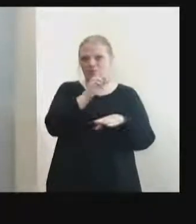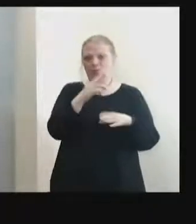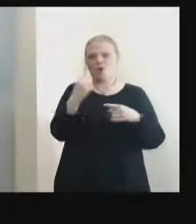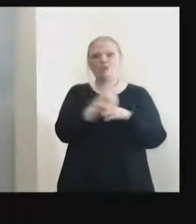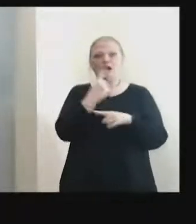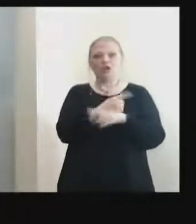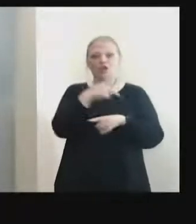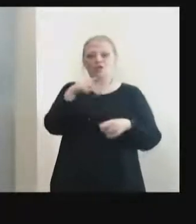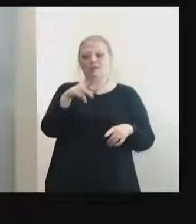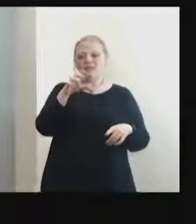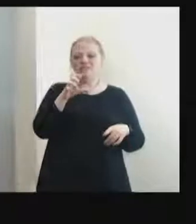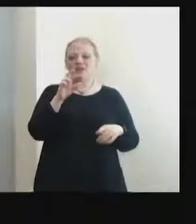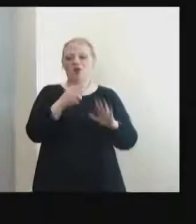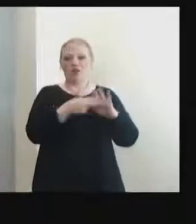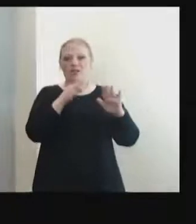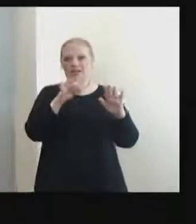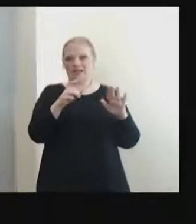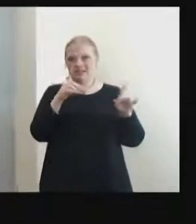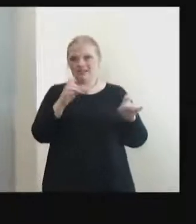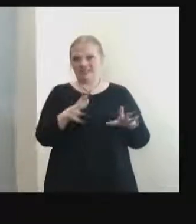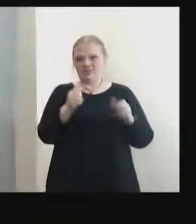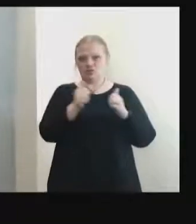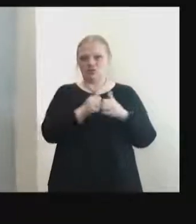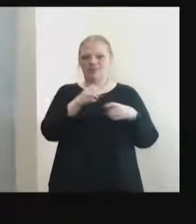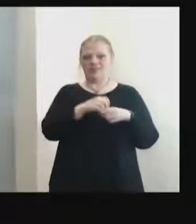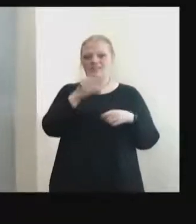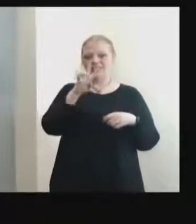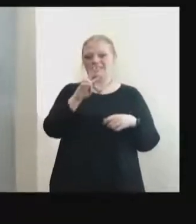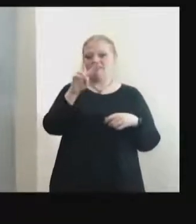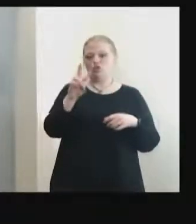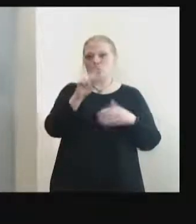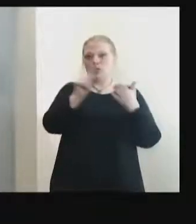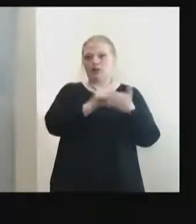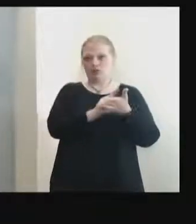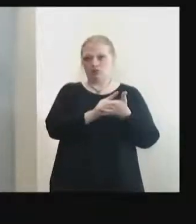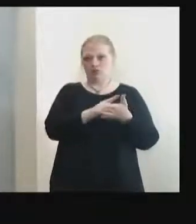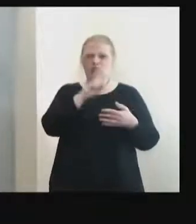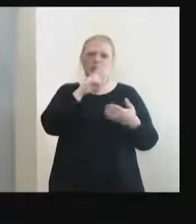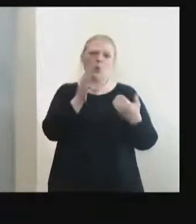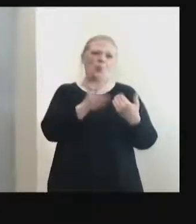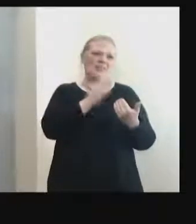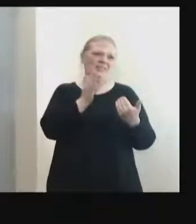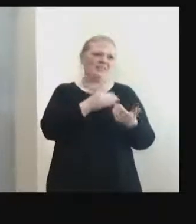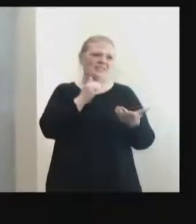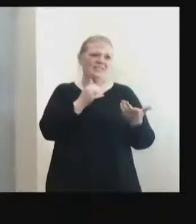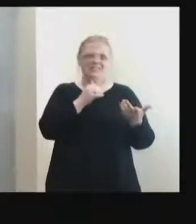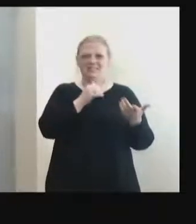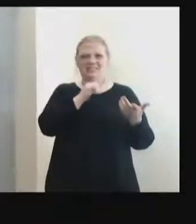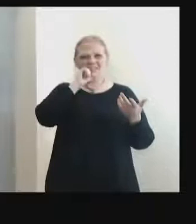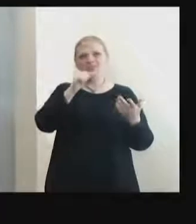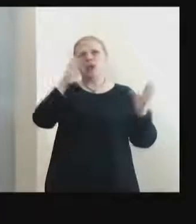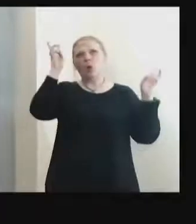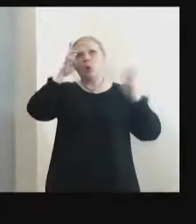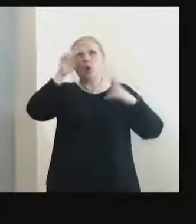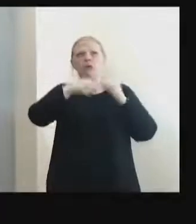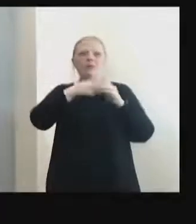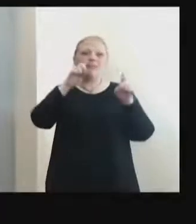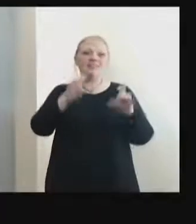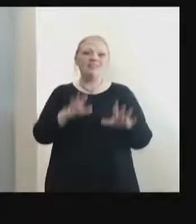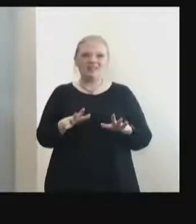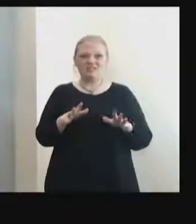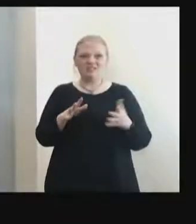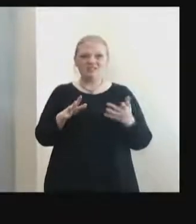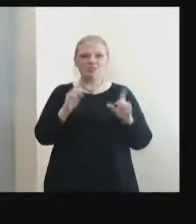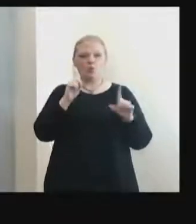regular PCR diagnostic test within 72 hours. So it would be so easy not to have to ever worry about that testing to go